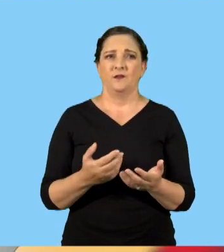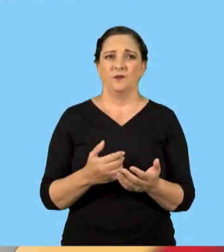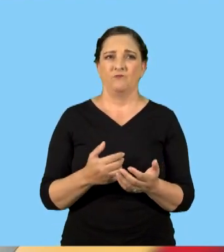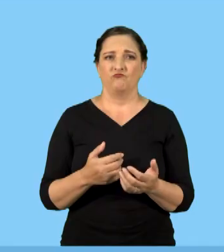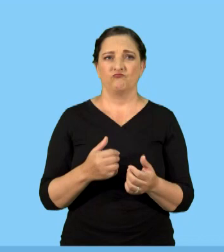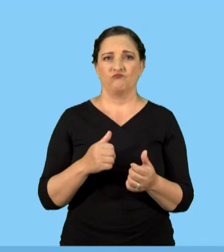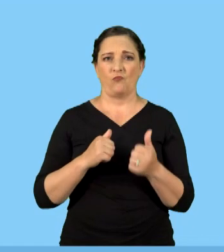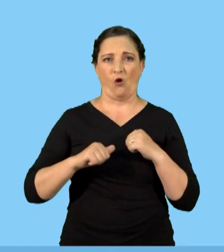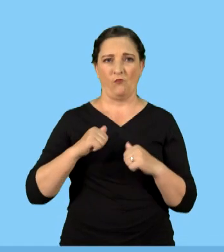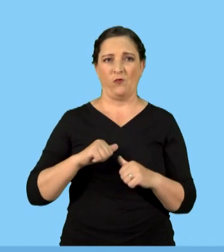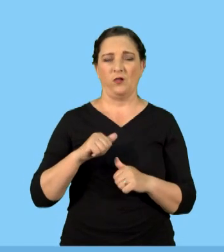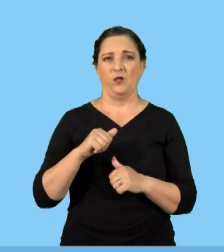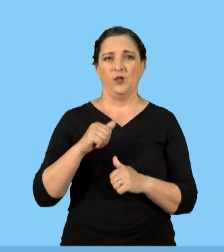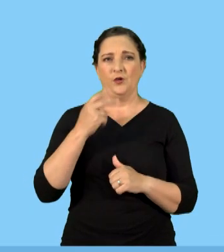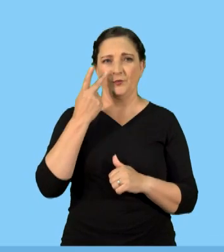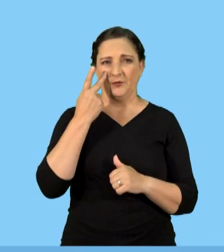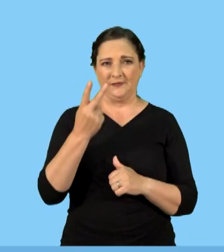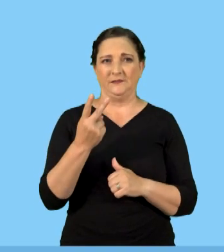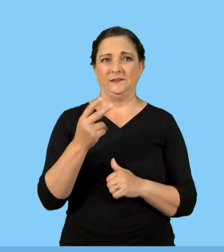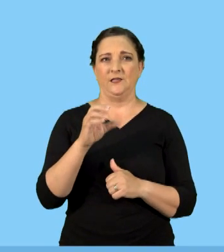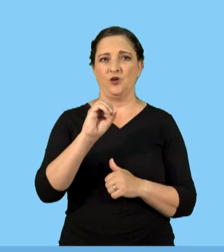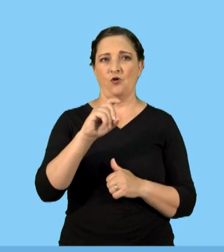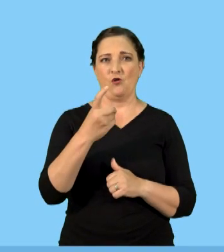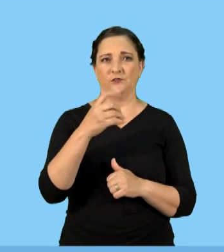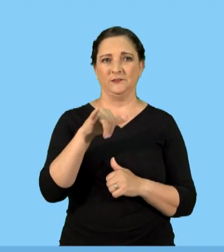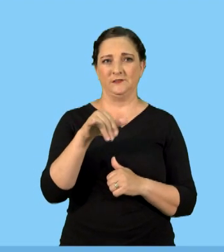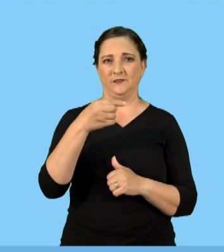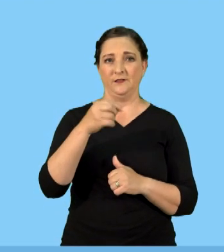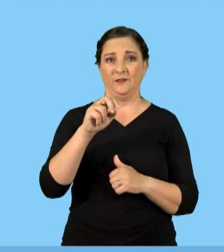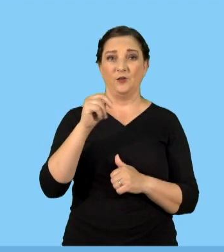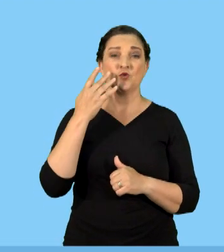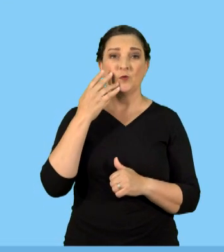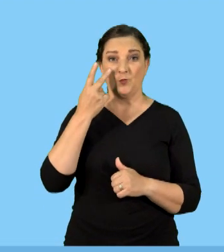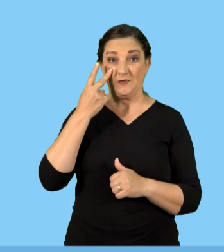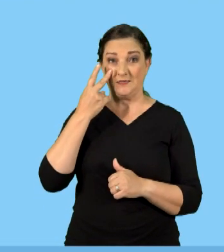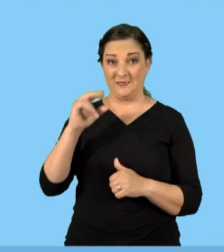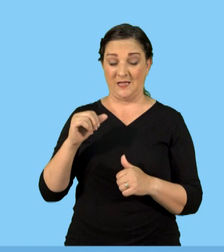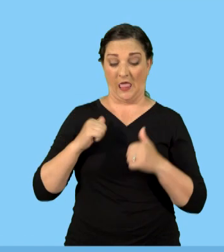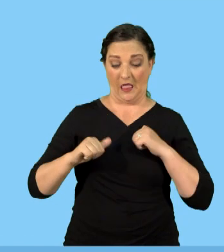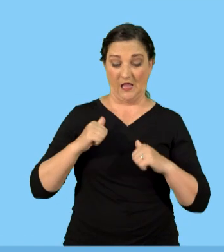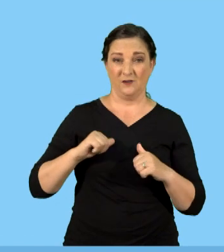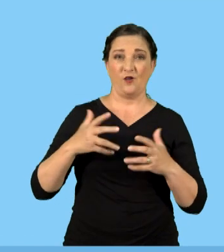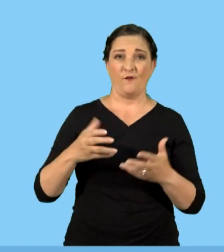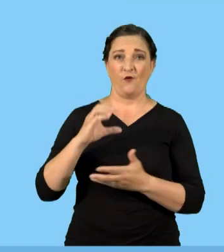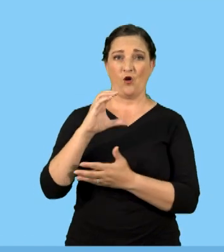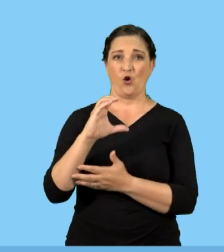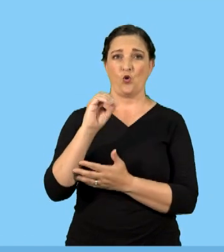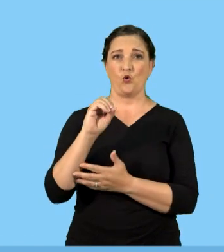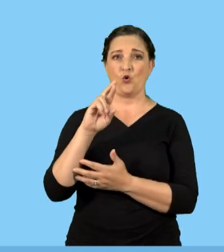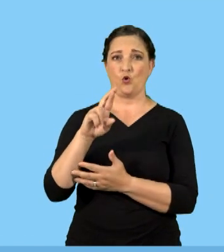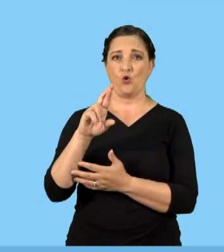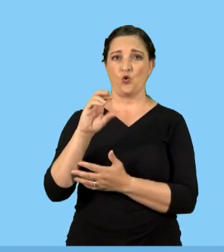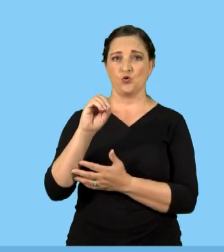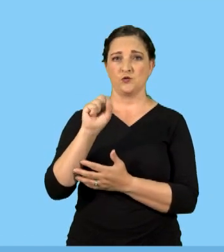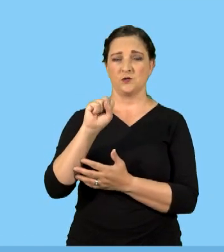the oxygen. And any weakening of a substance by oxygen is called a corrosion. So corrosion is the